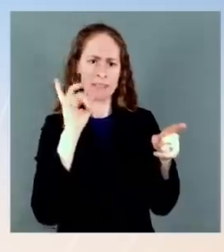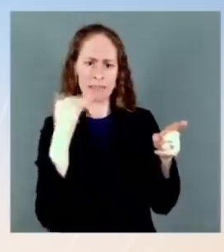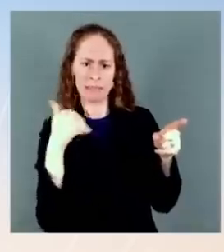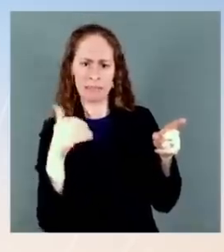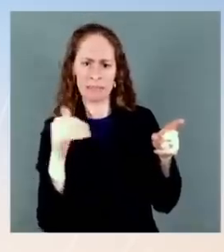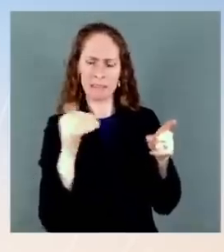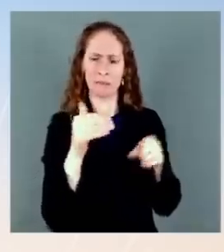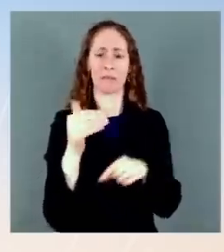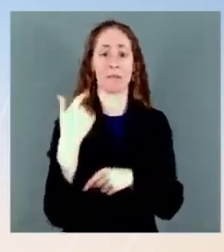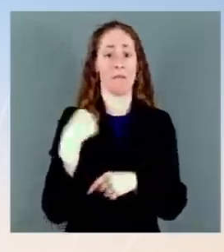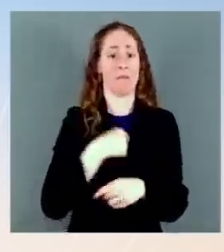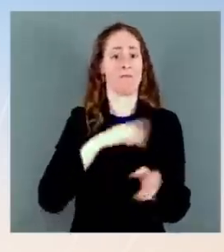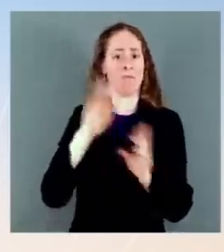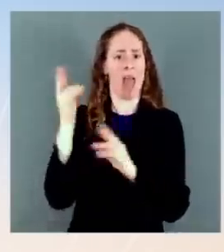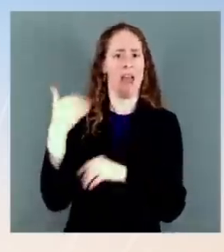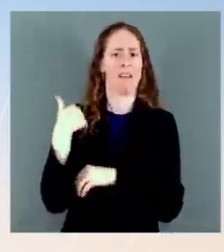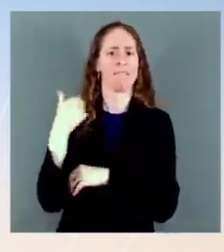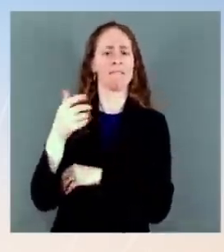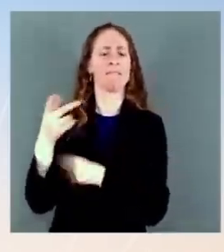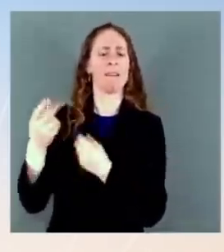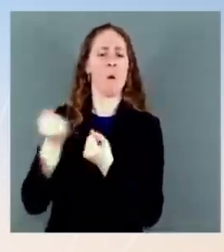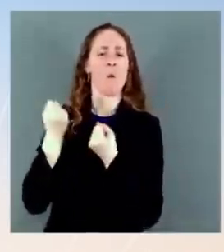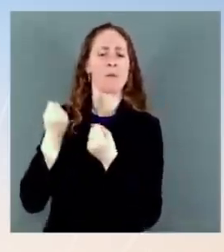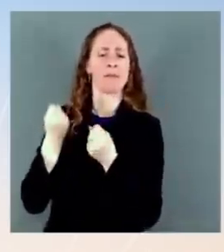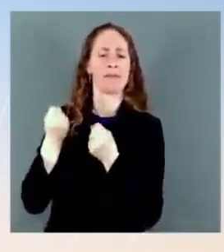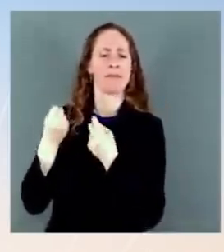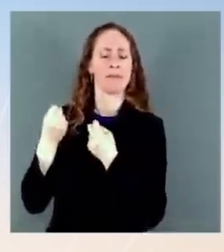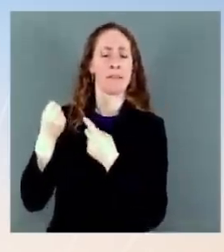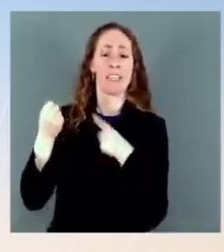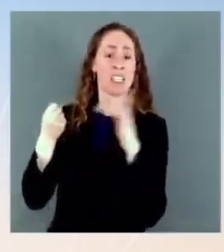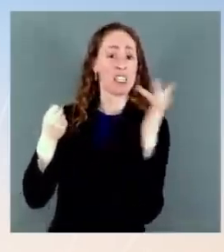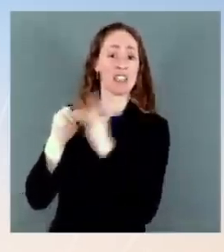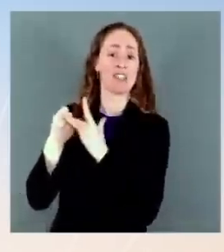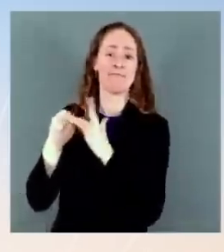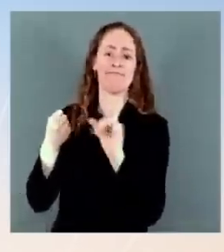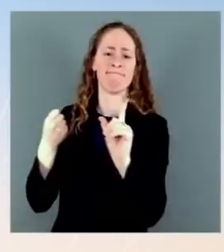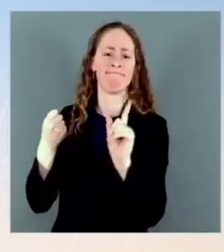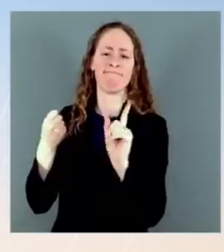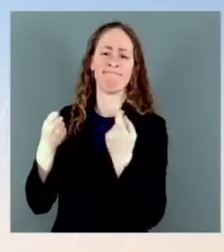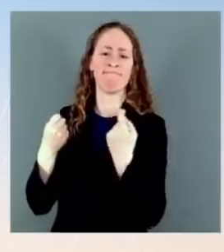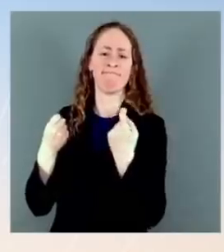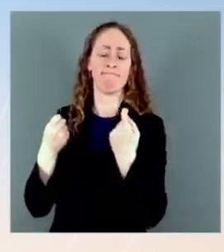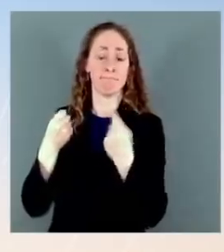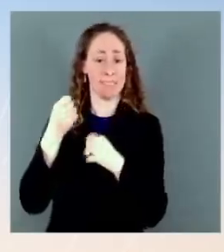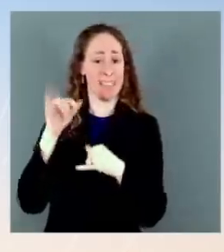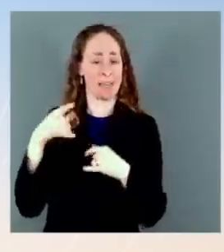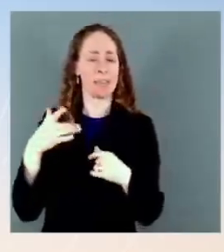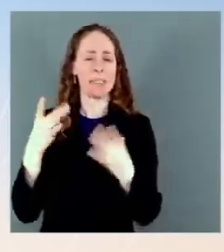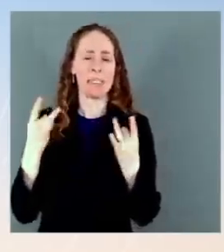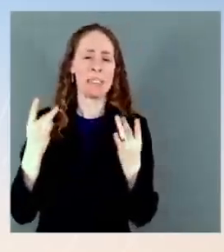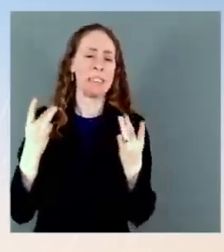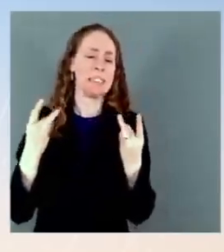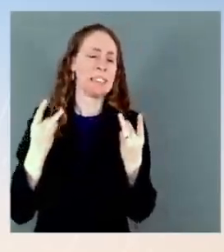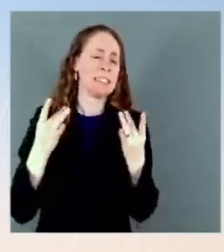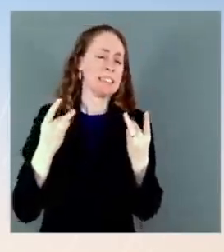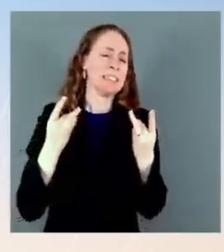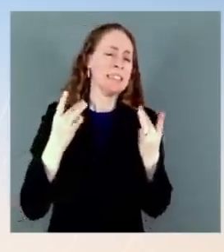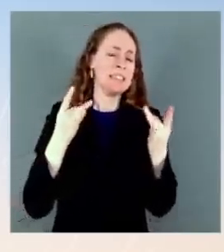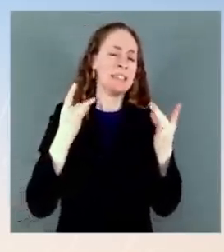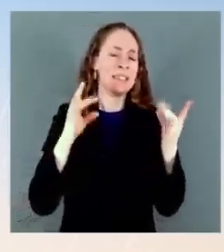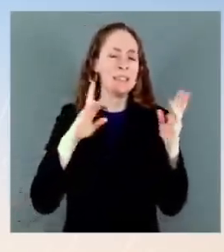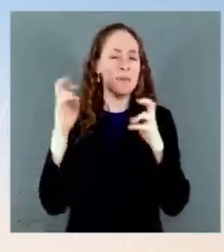of course this is a very complicated issue and we're continually reviewing thoughtfully and in coordination with allies and partners. But these are some